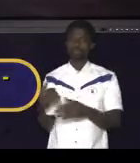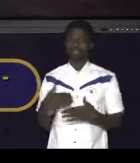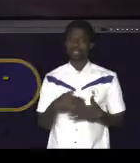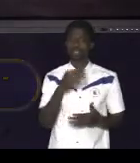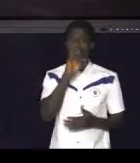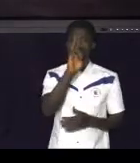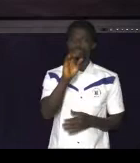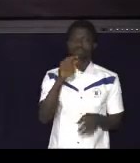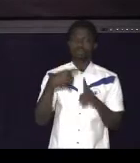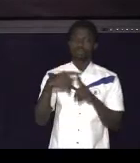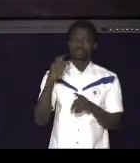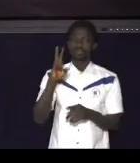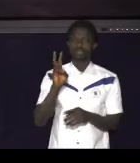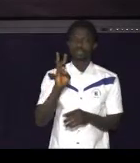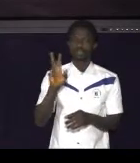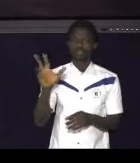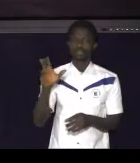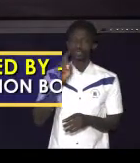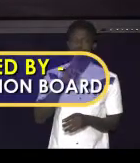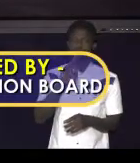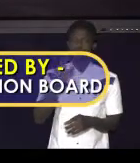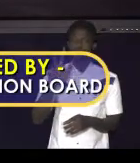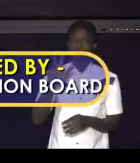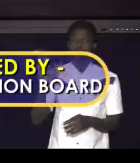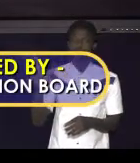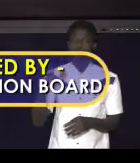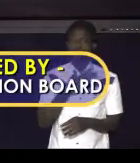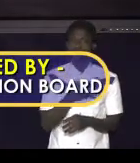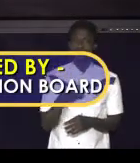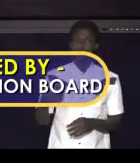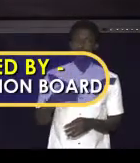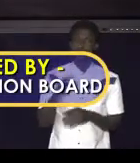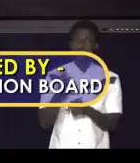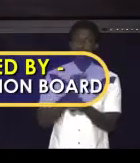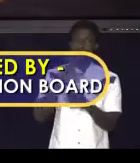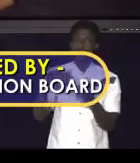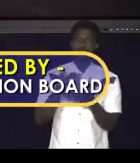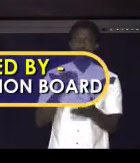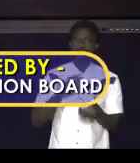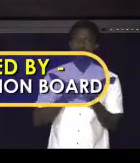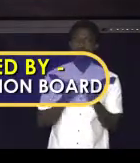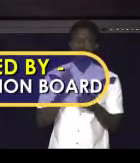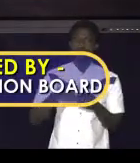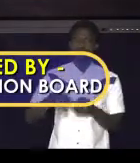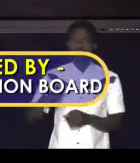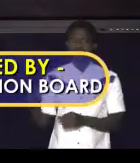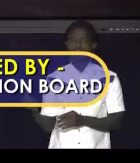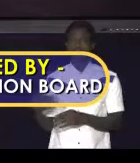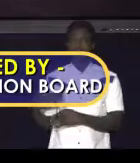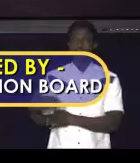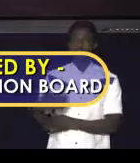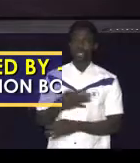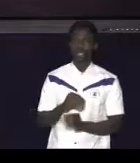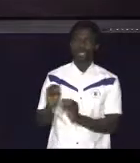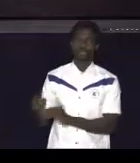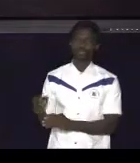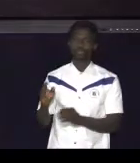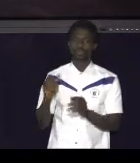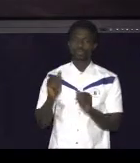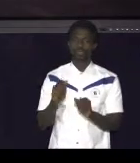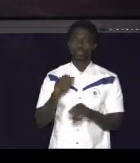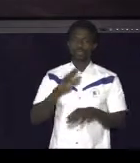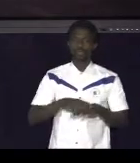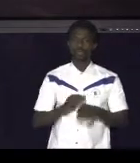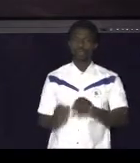gives us 133. And A is still here. So we take all the numbers to the other side and leave the A on this side. And when